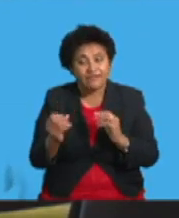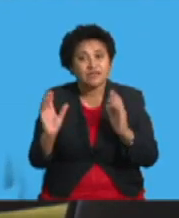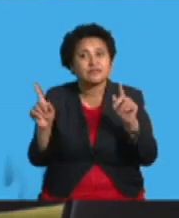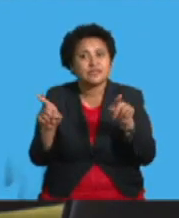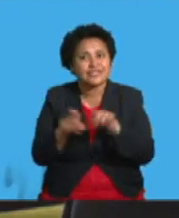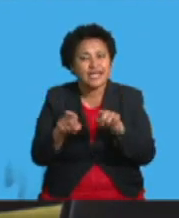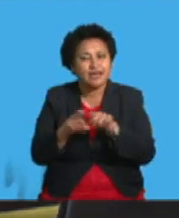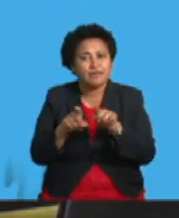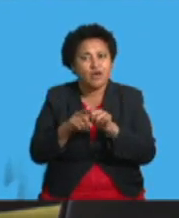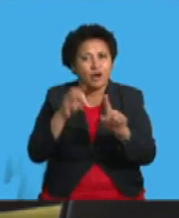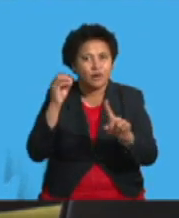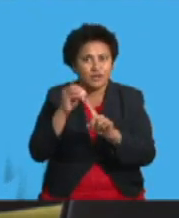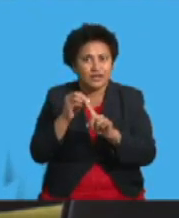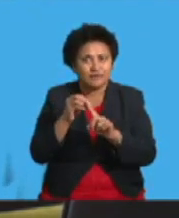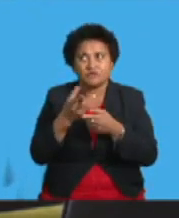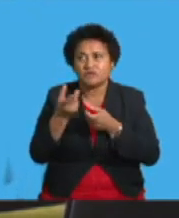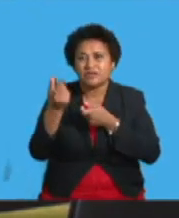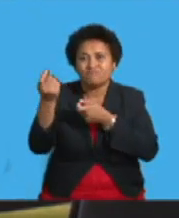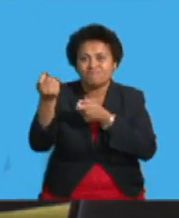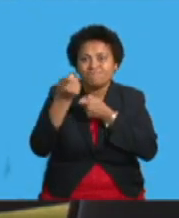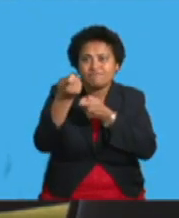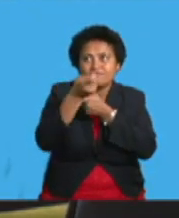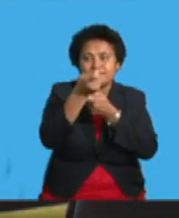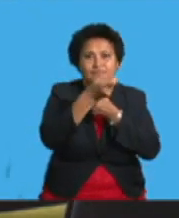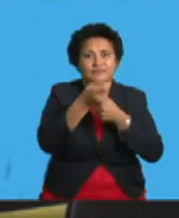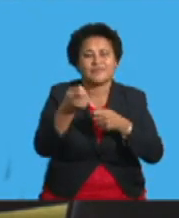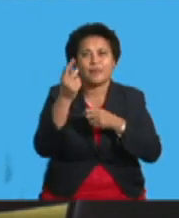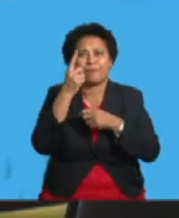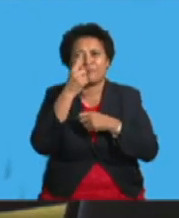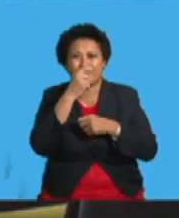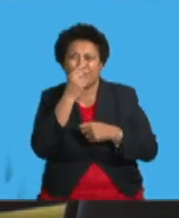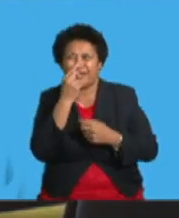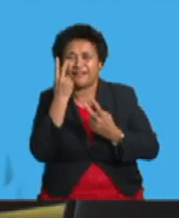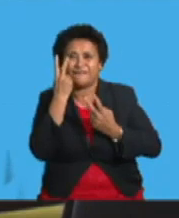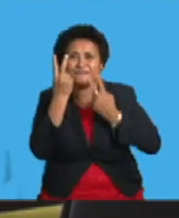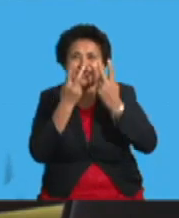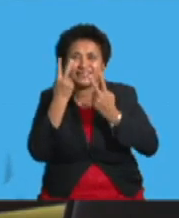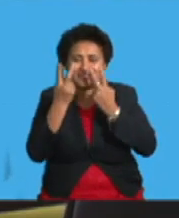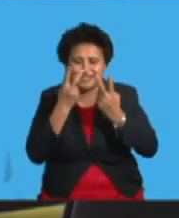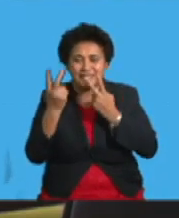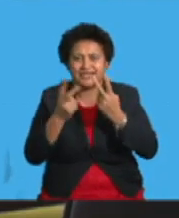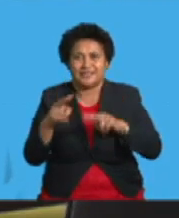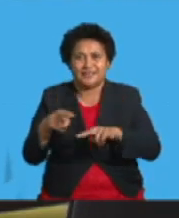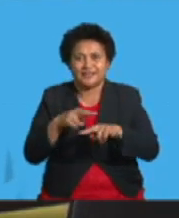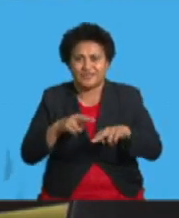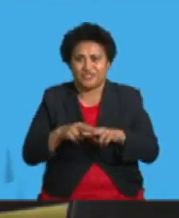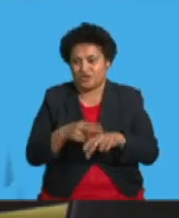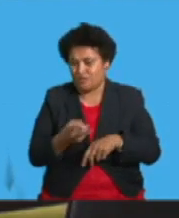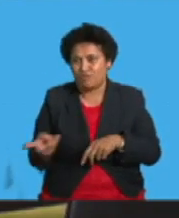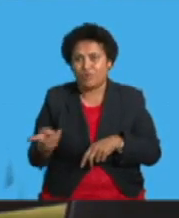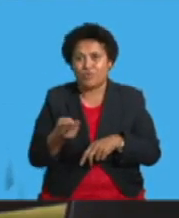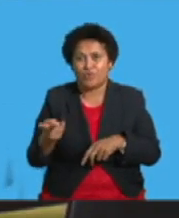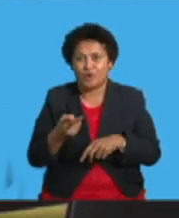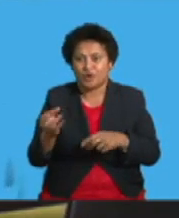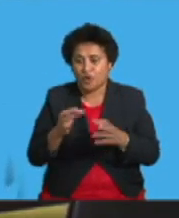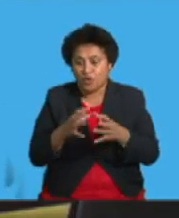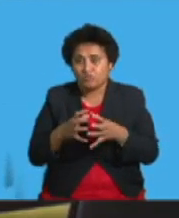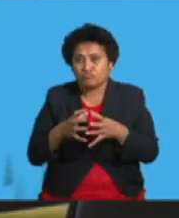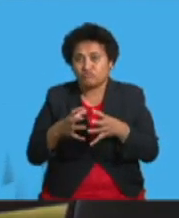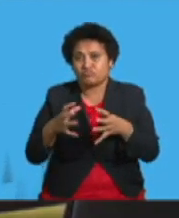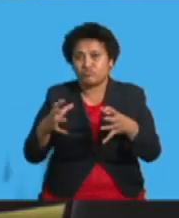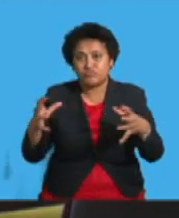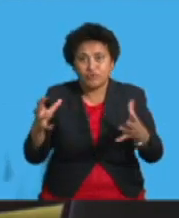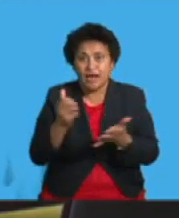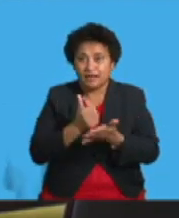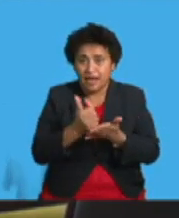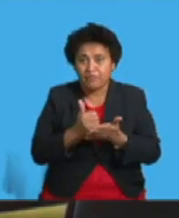bringing visitors to Fiji, enhancing the growth of tourism arrivals in Fiji, but not just growth in terms of numbers, but